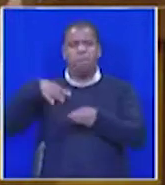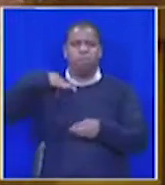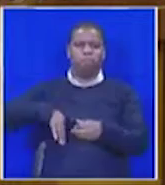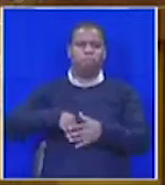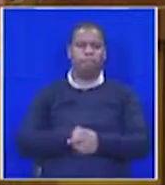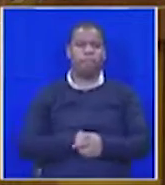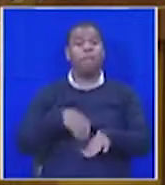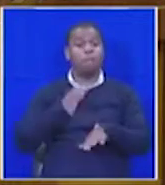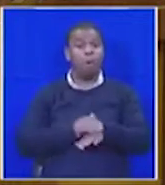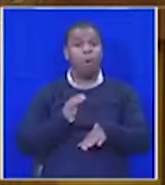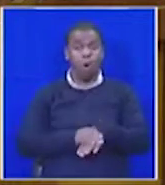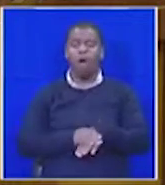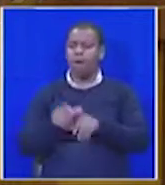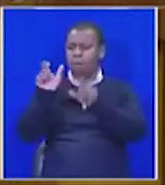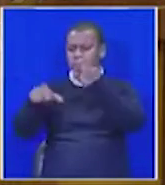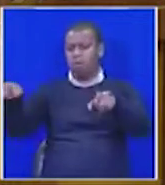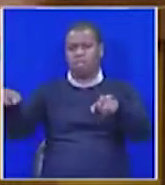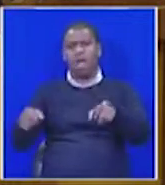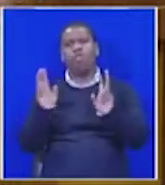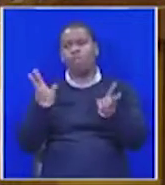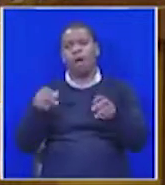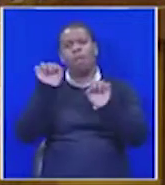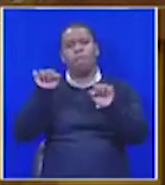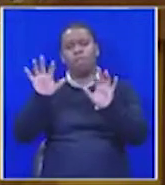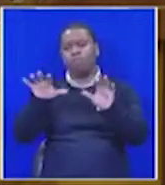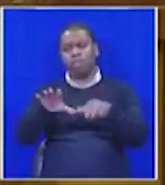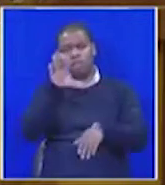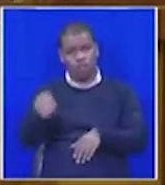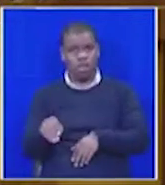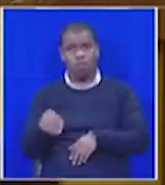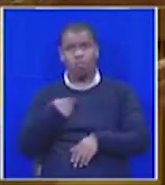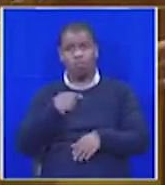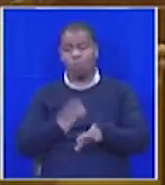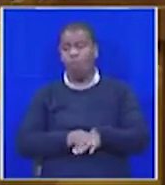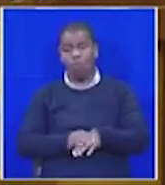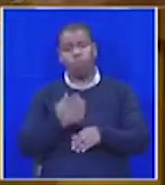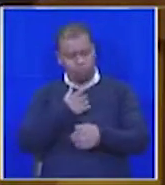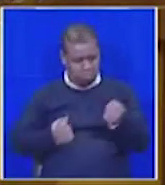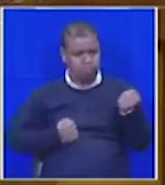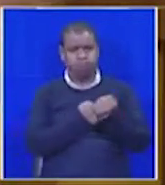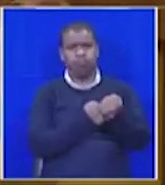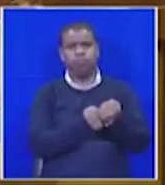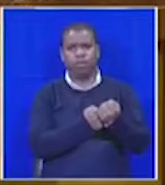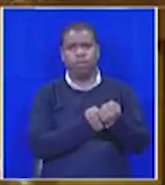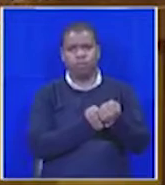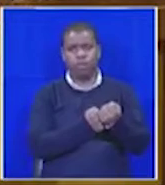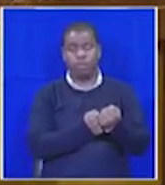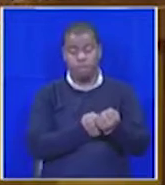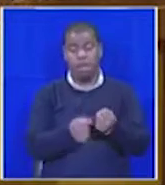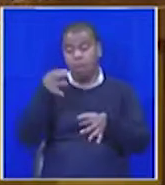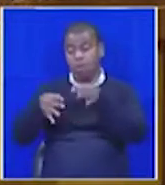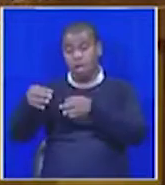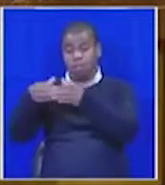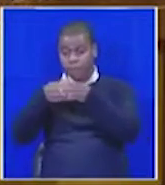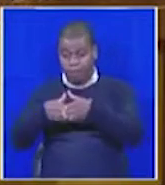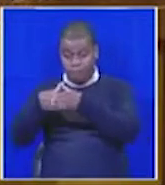going to put money in the hands of ordinary unemployed South Africans, and we wholeheartedly support this. And every political party in